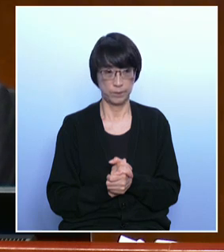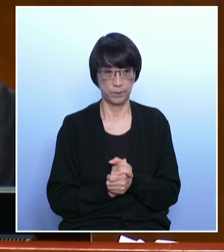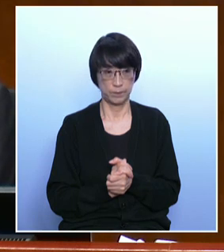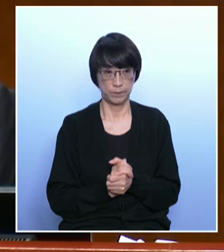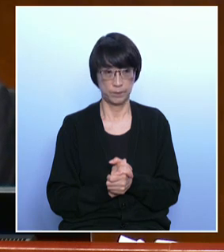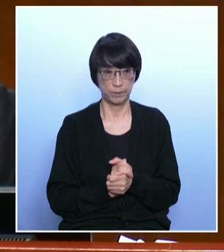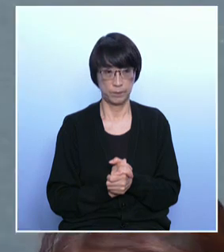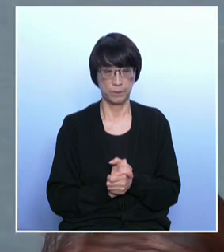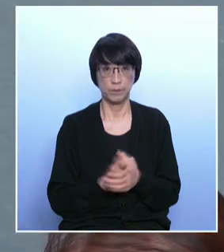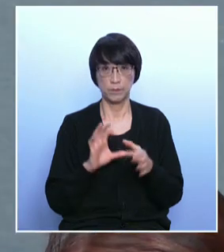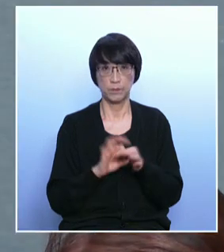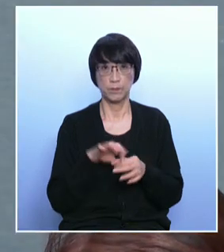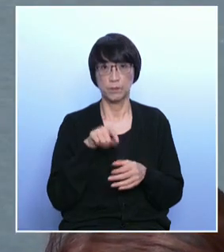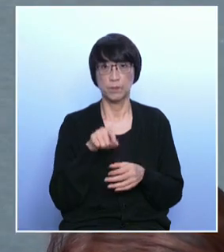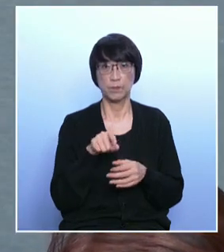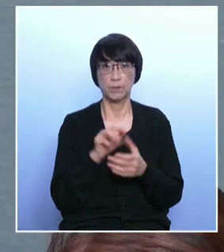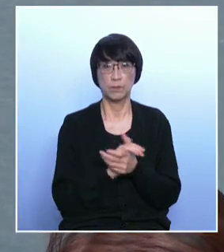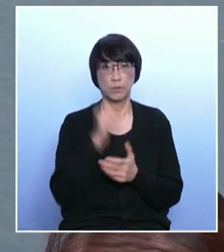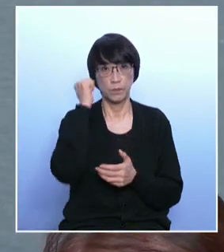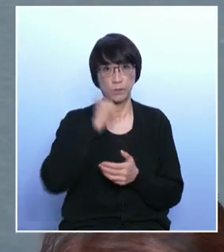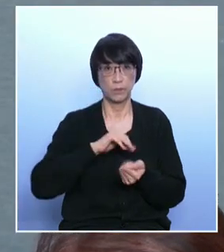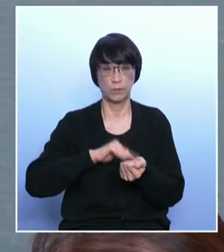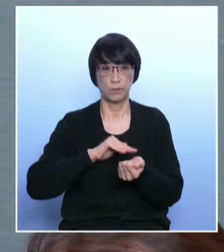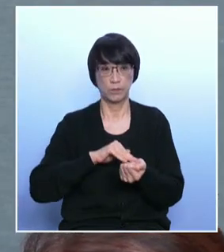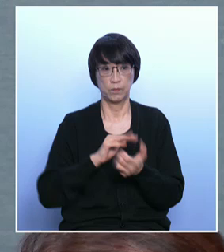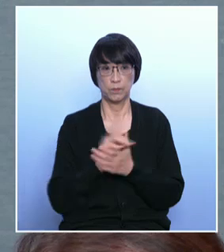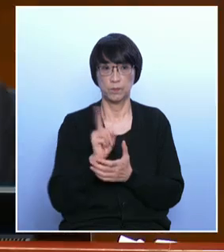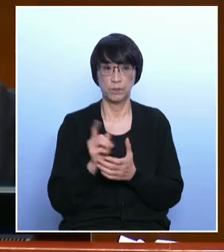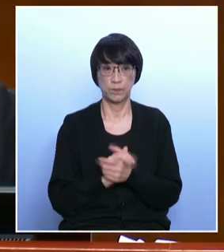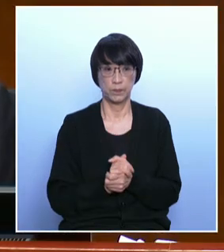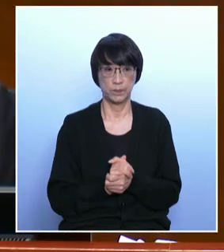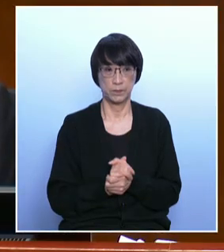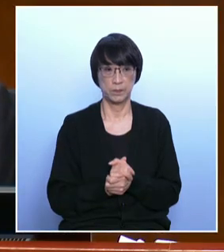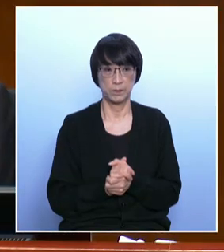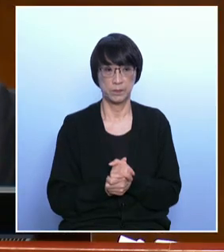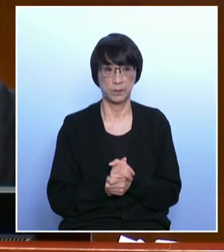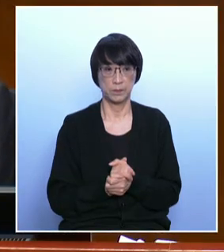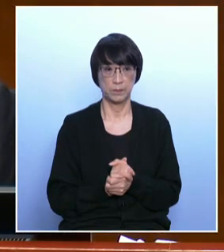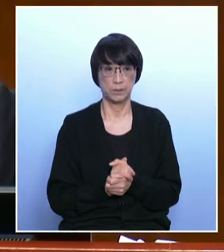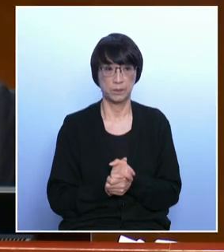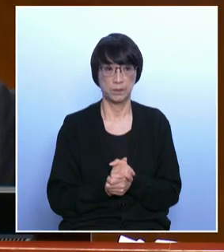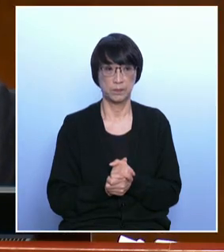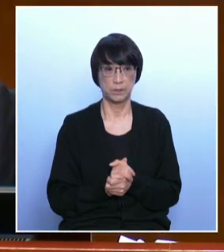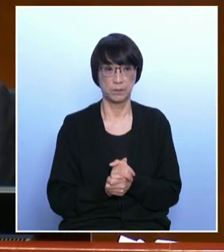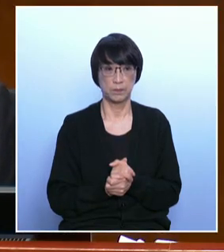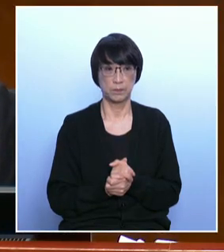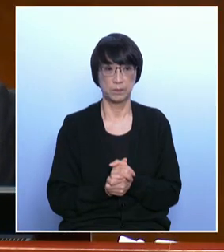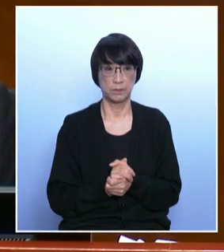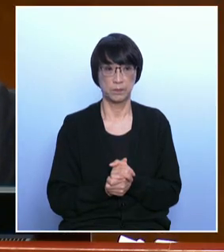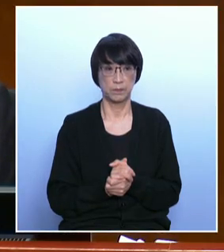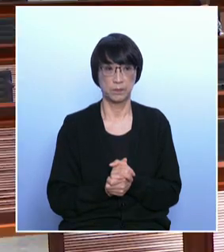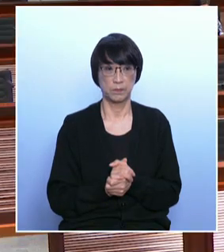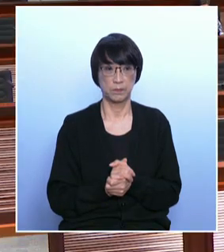Any follow-up, Reverend Peter Kuhn? Well, I'd like to ask about geriatric diseases.